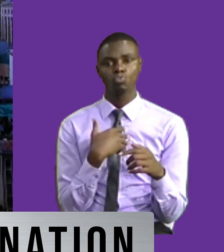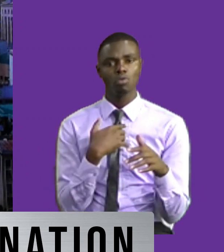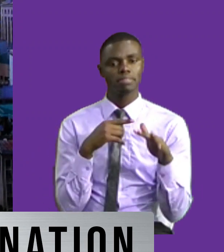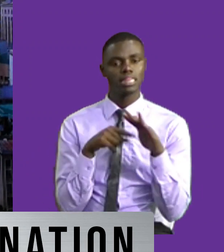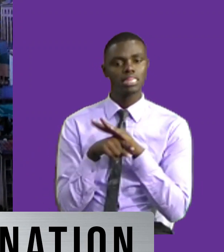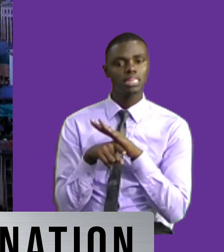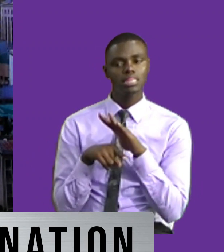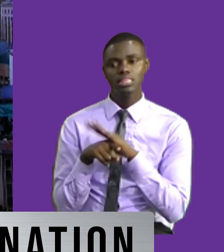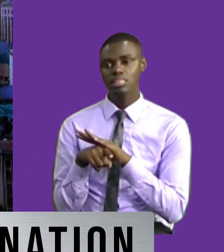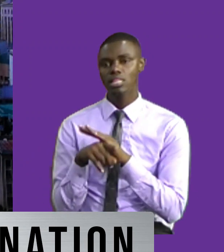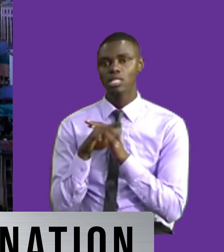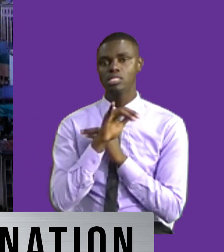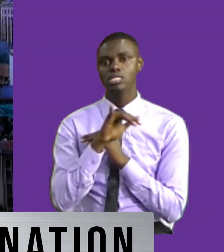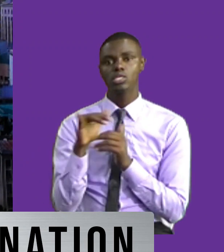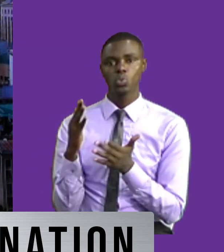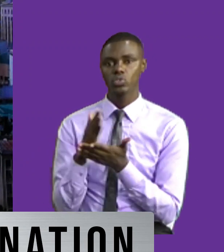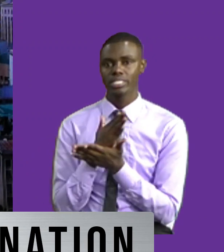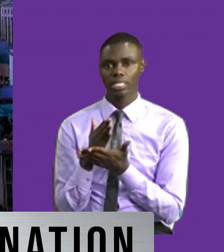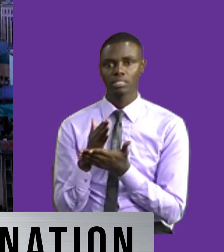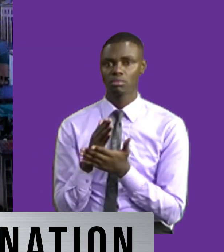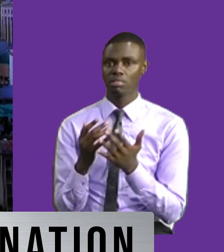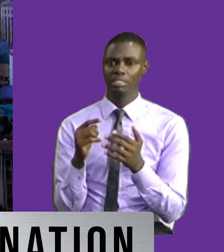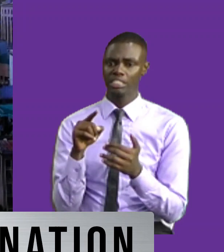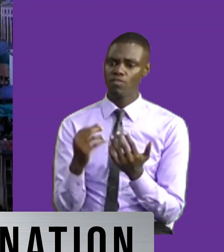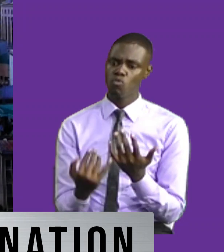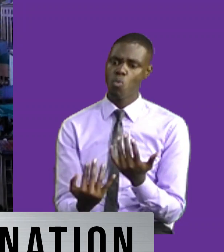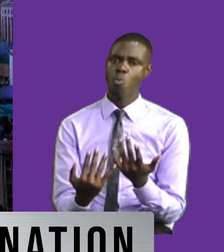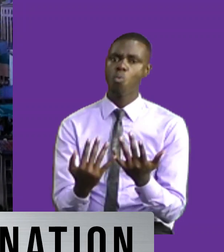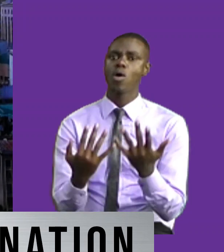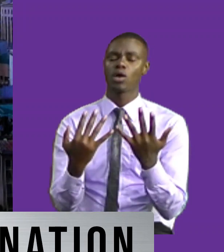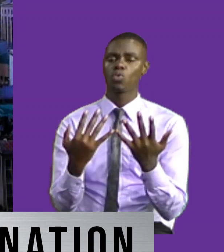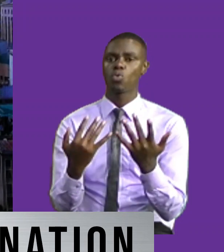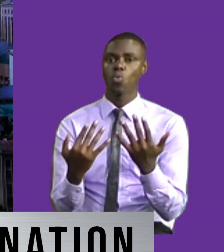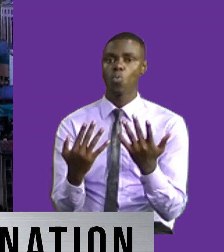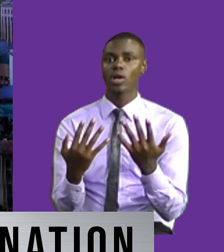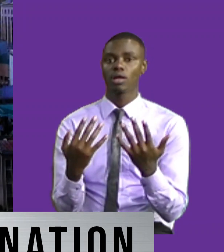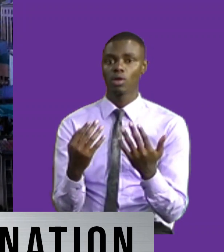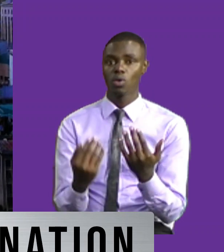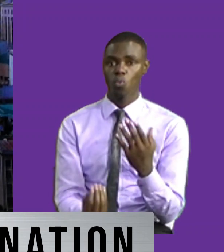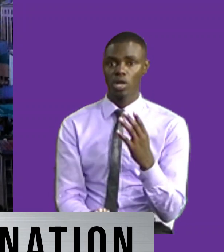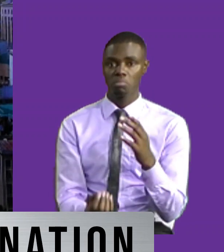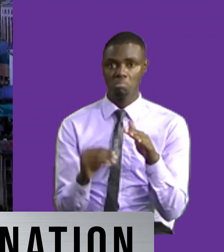in that venture. They are growing grass for sale commercially.